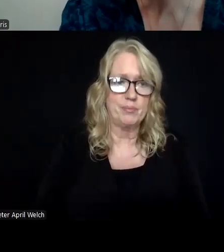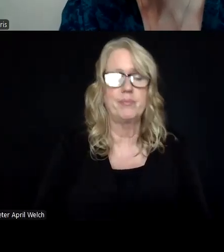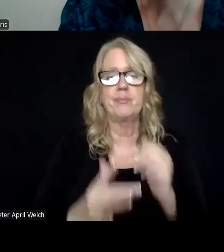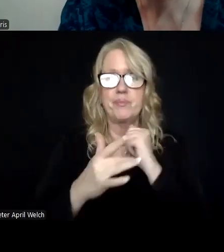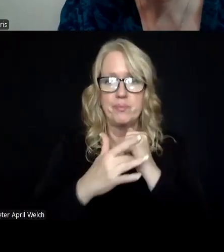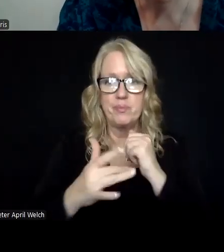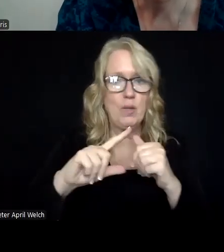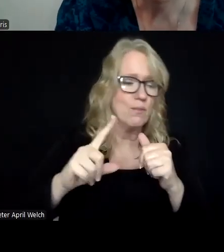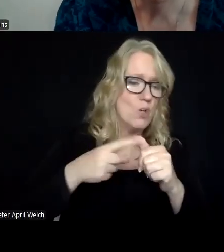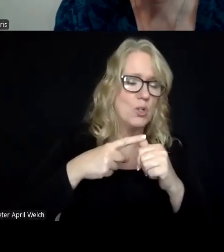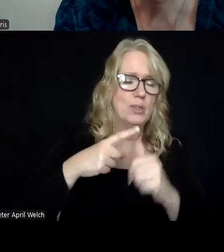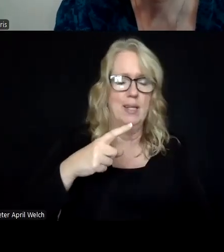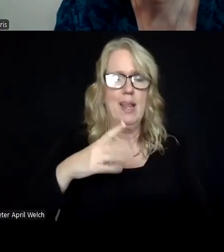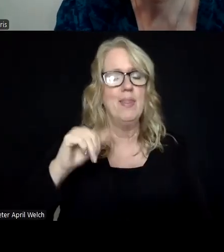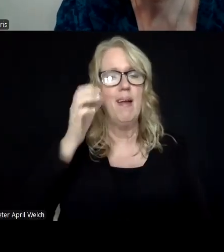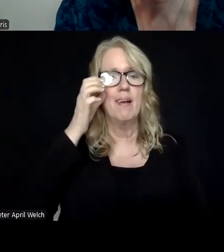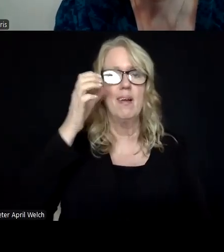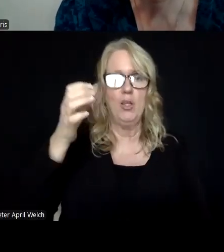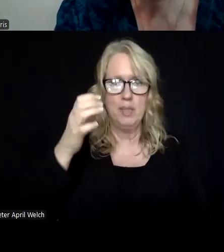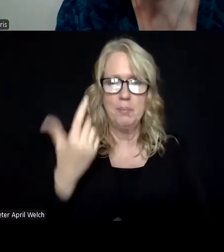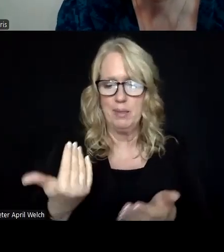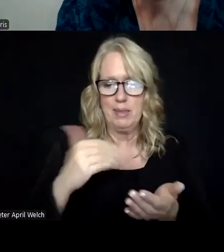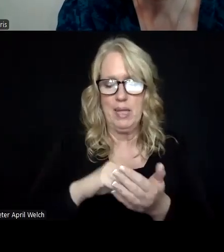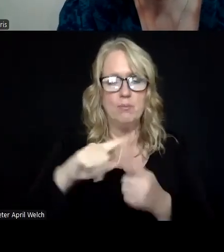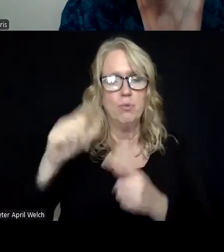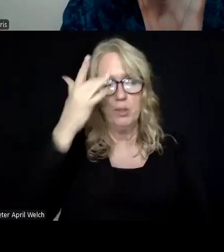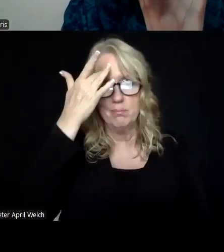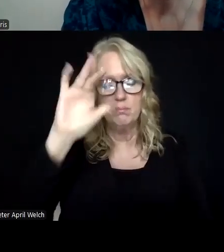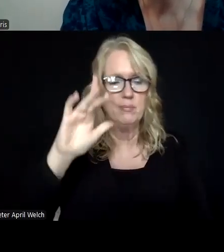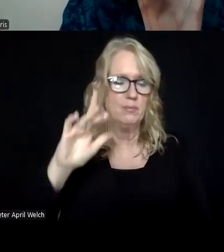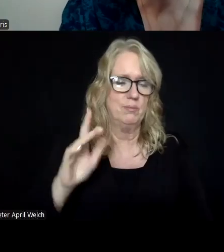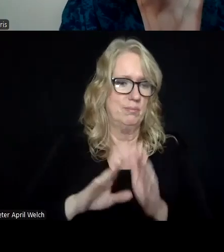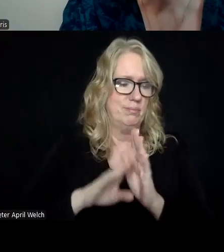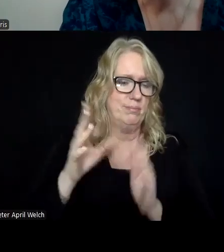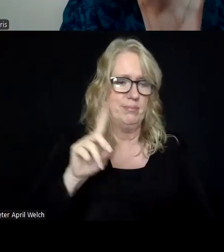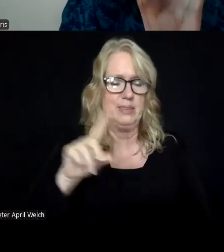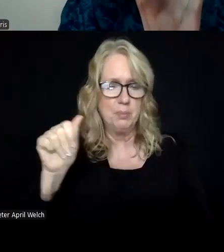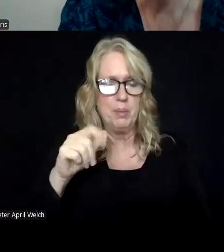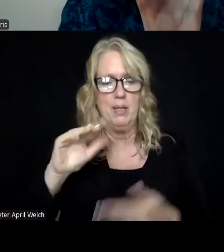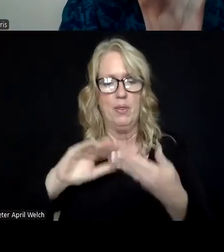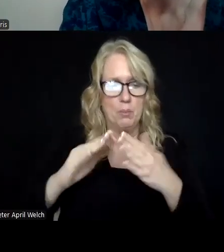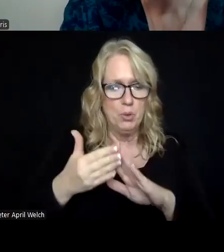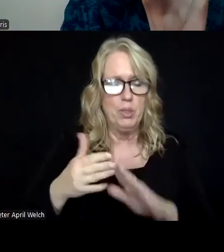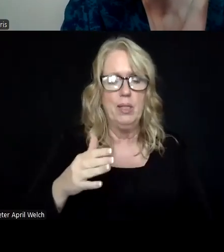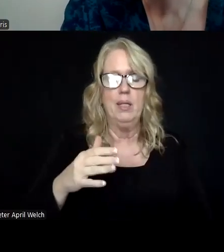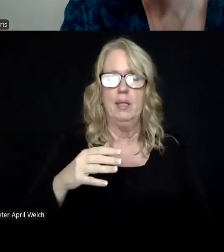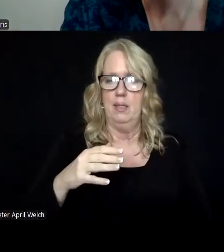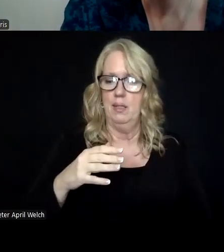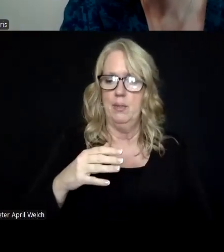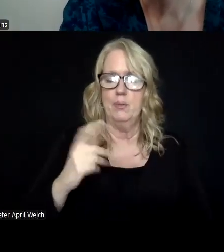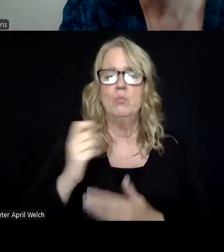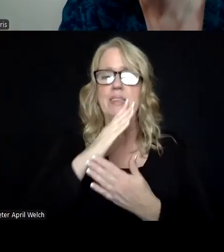Technology first, kind of a concept that comes again from the intellectual developmentally disabled community, where there's